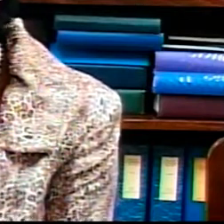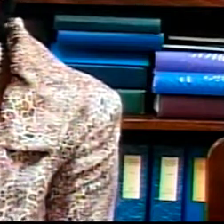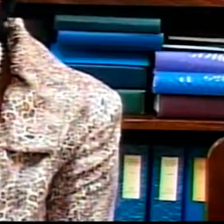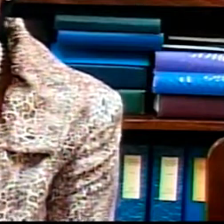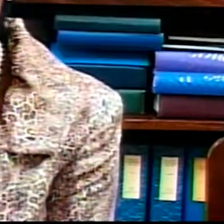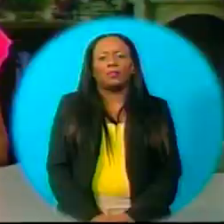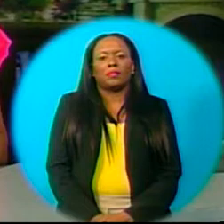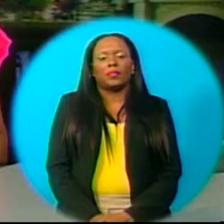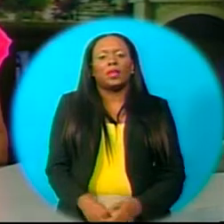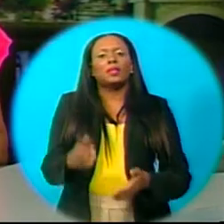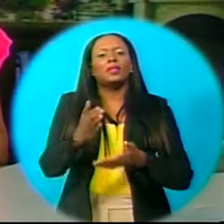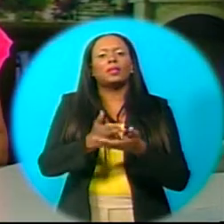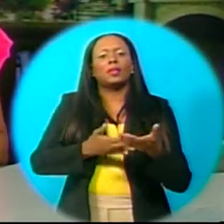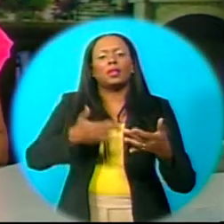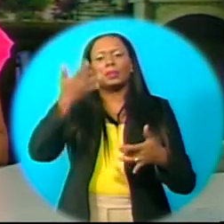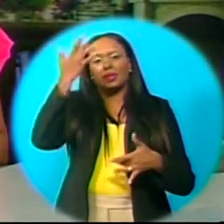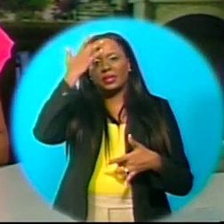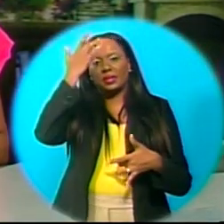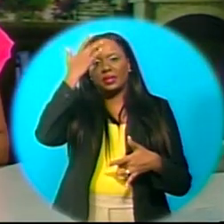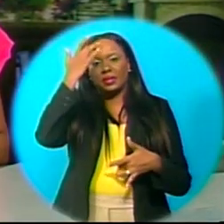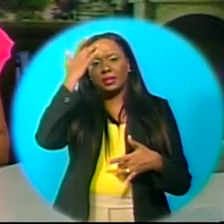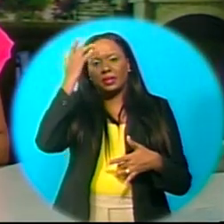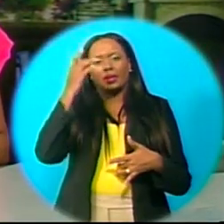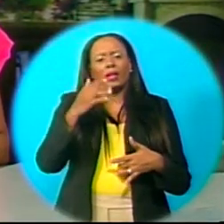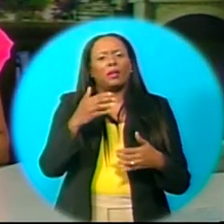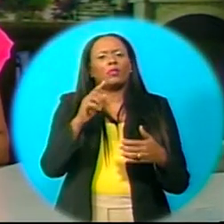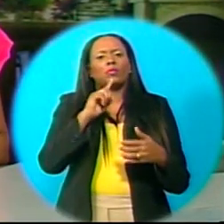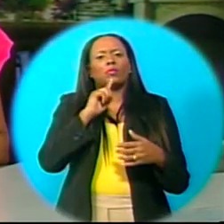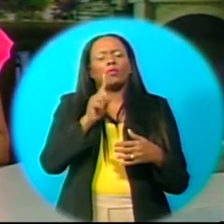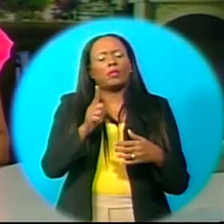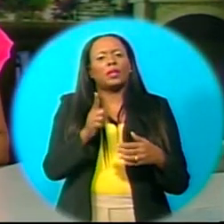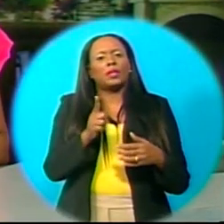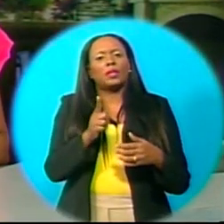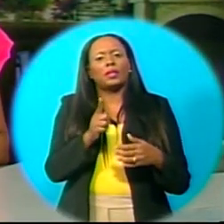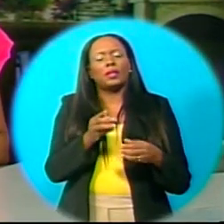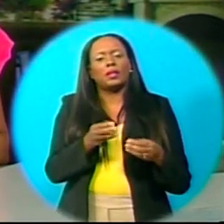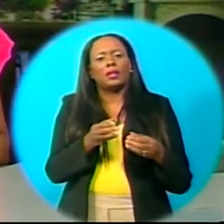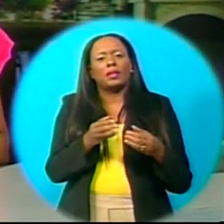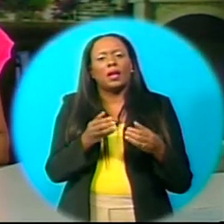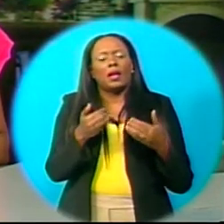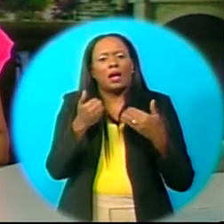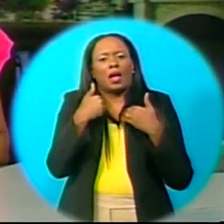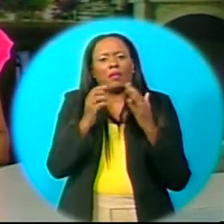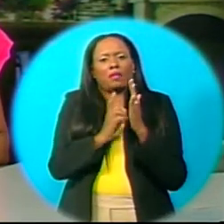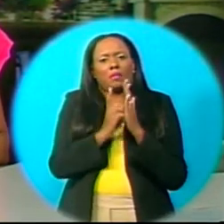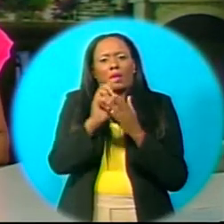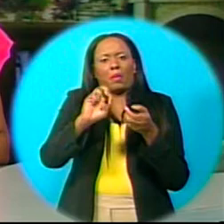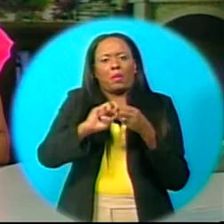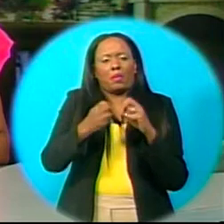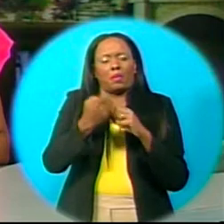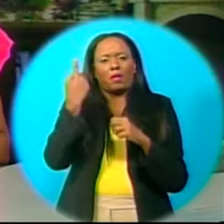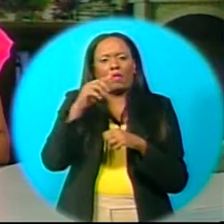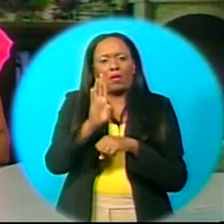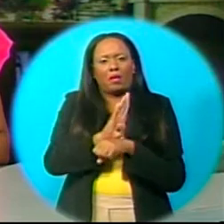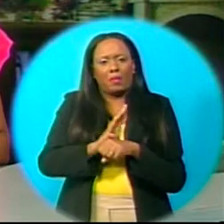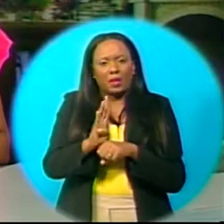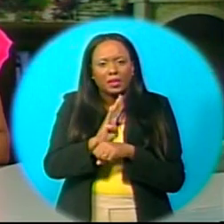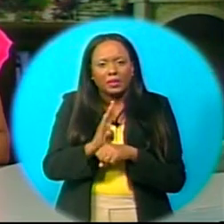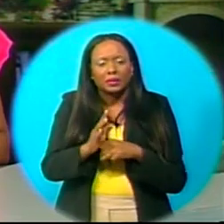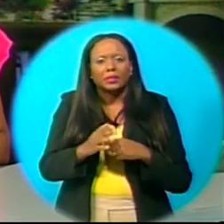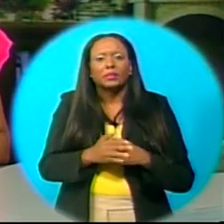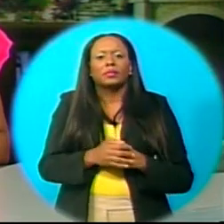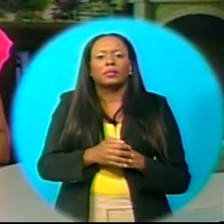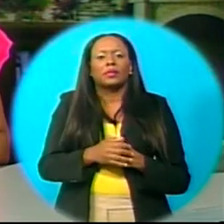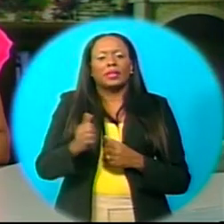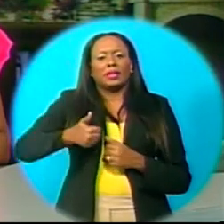worker. Well, chronic non-communicable diseases are being described as a developmental problem for the island, and that's according to